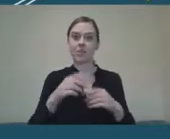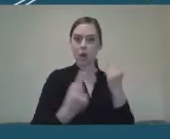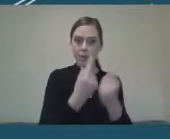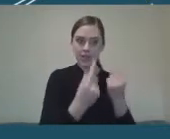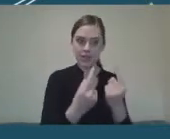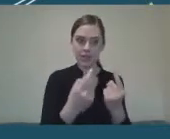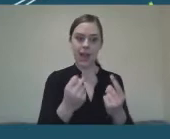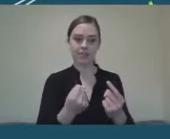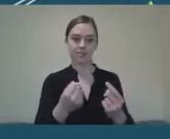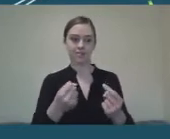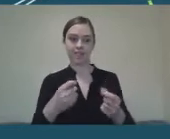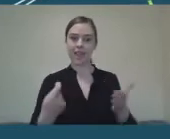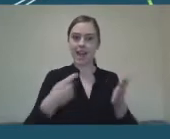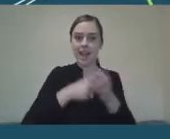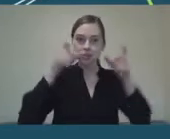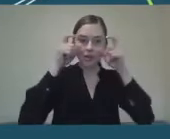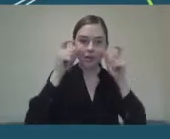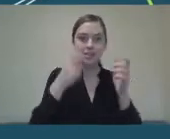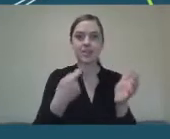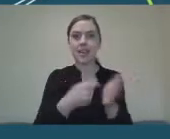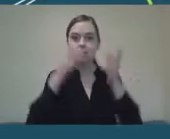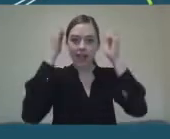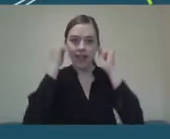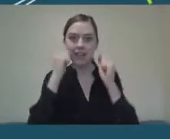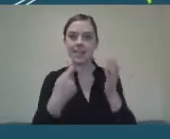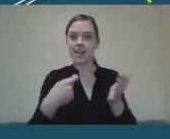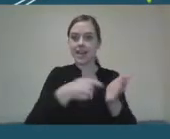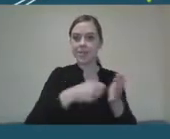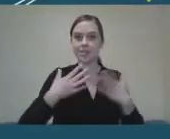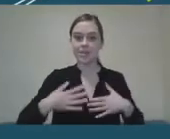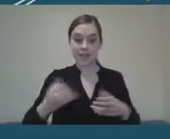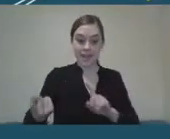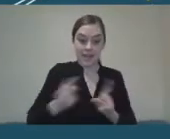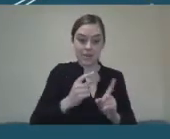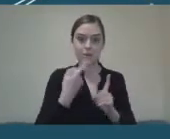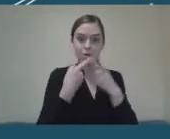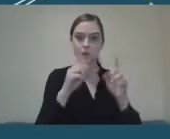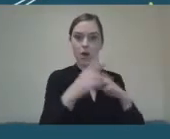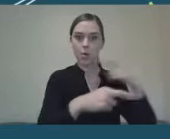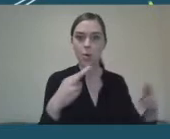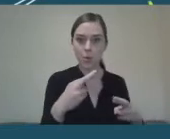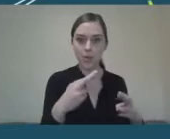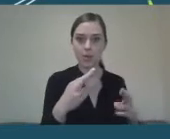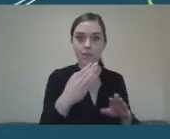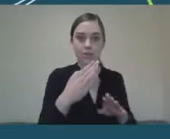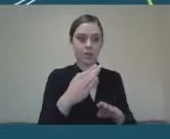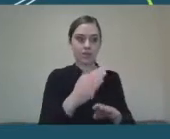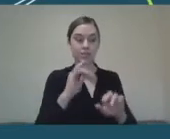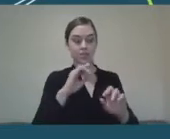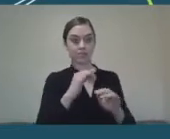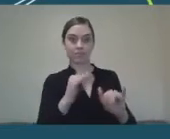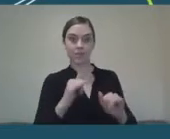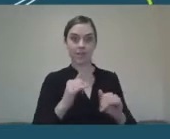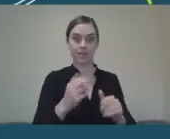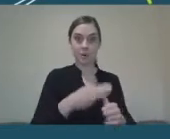togs and racing suit into the call room with me just before I race, just in case something rips or something bad happens. Even though